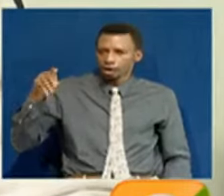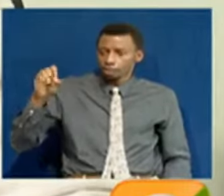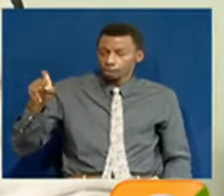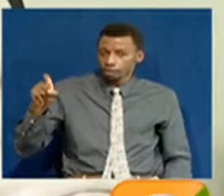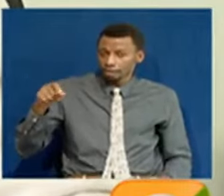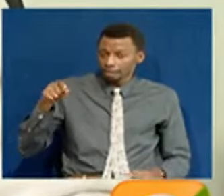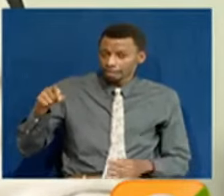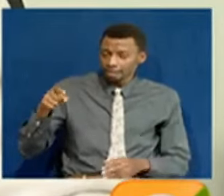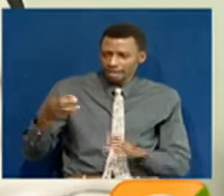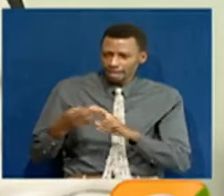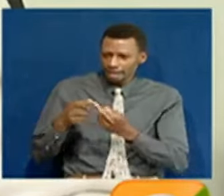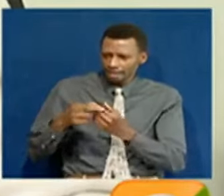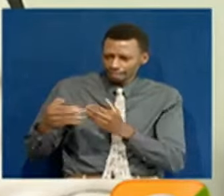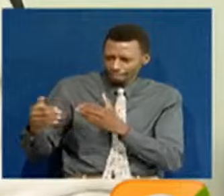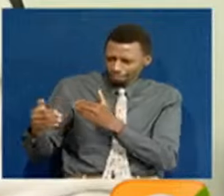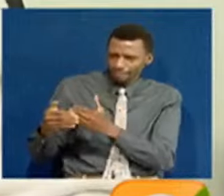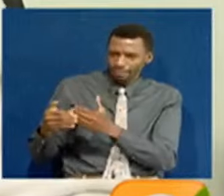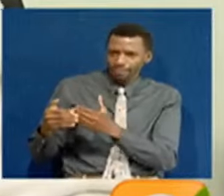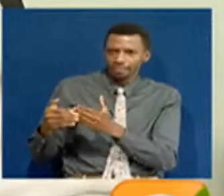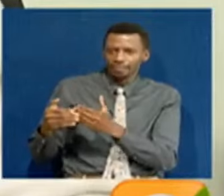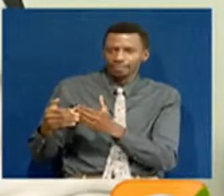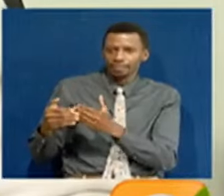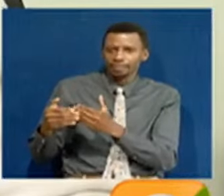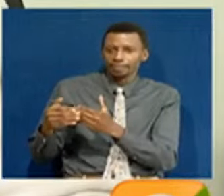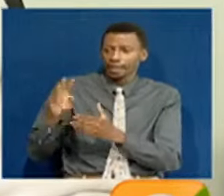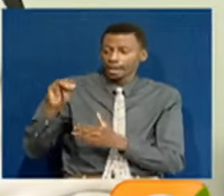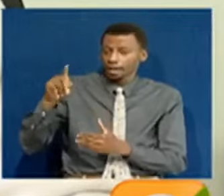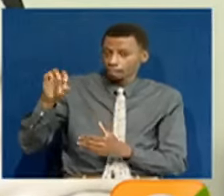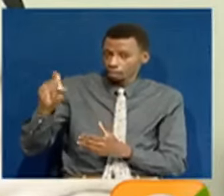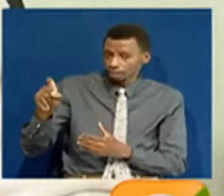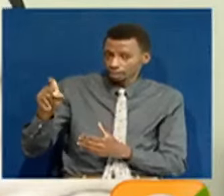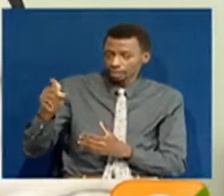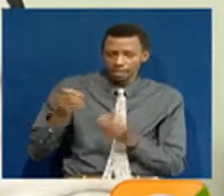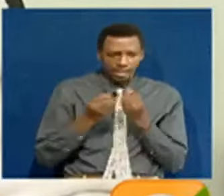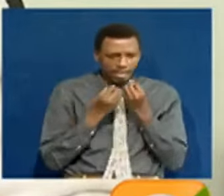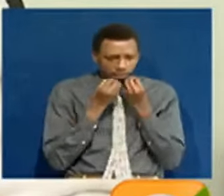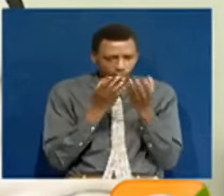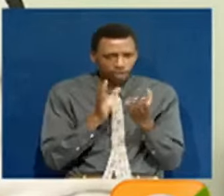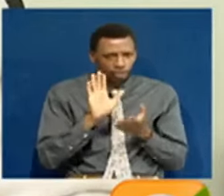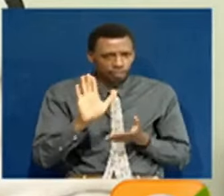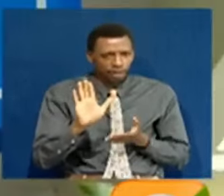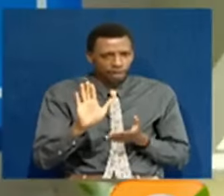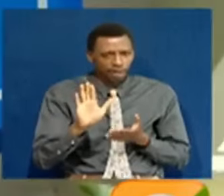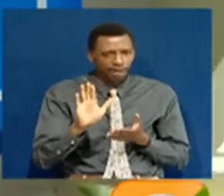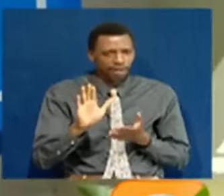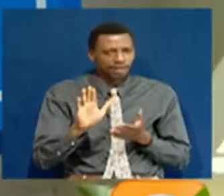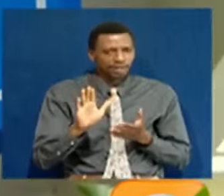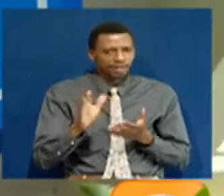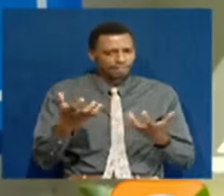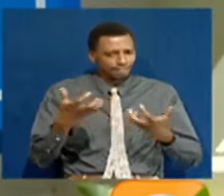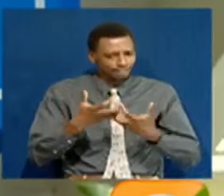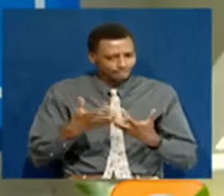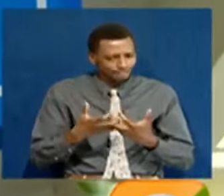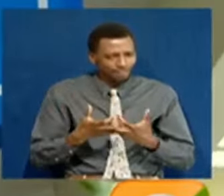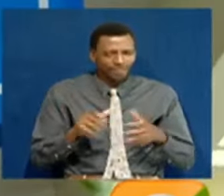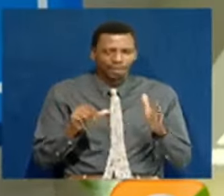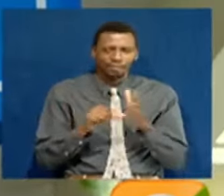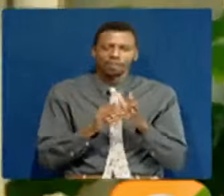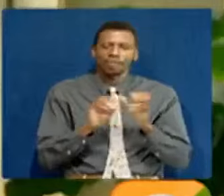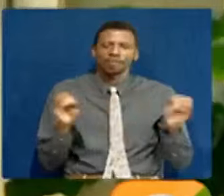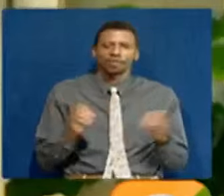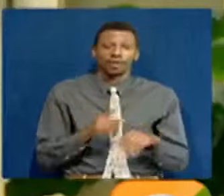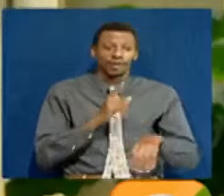really information to make that vaccine specific for Mpox will not be an issue. As